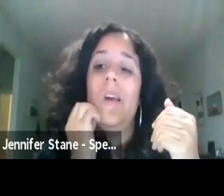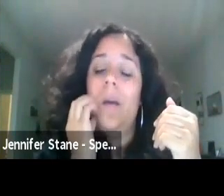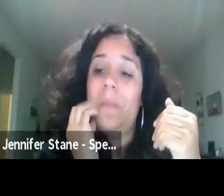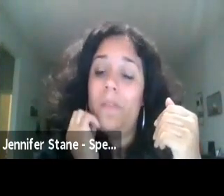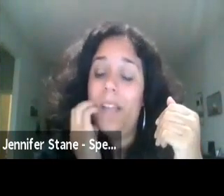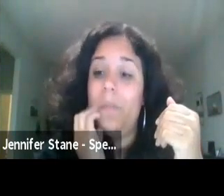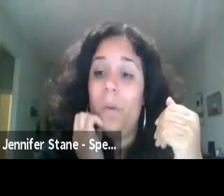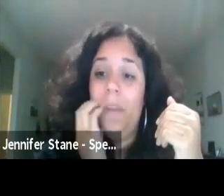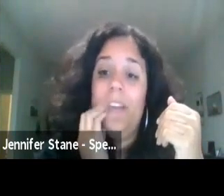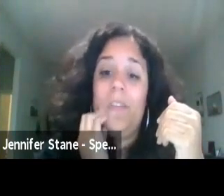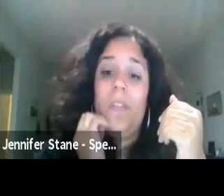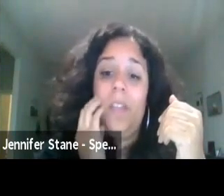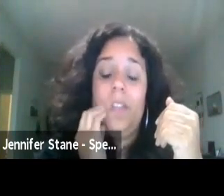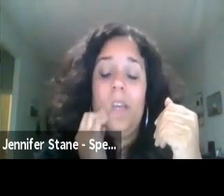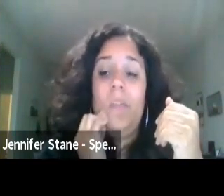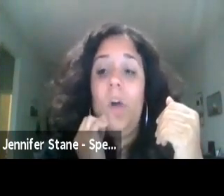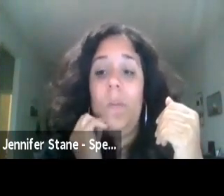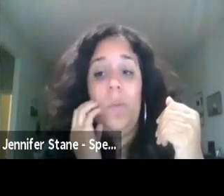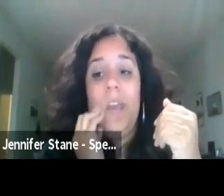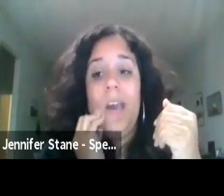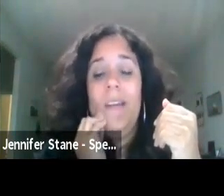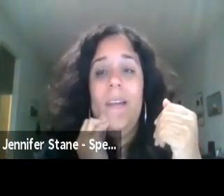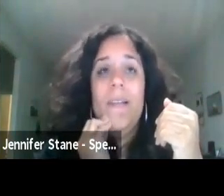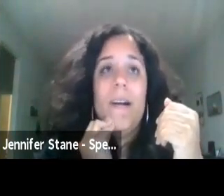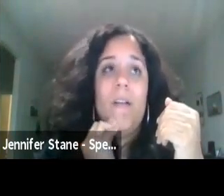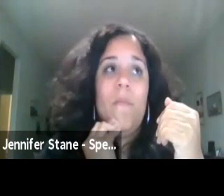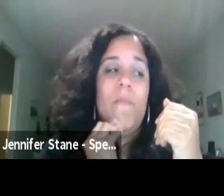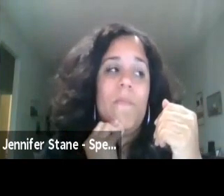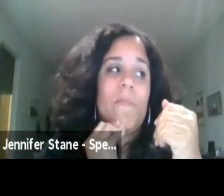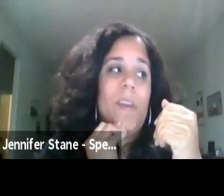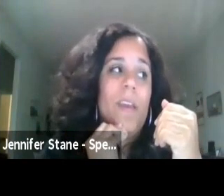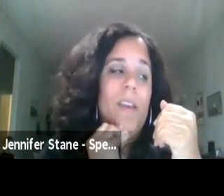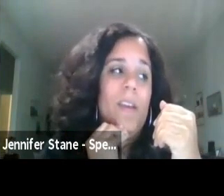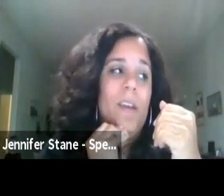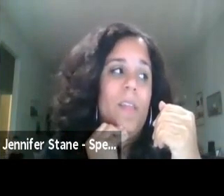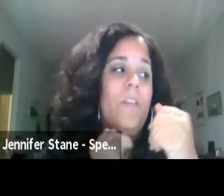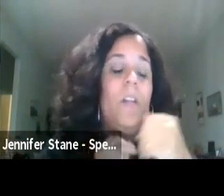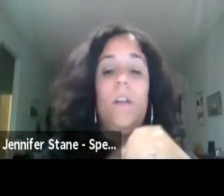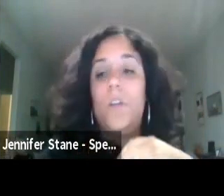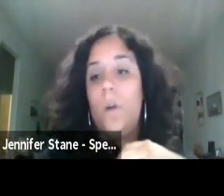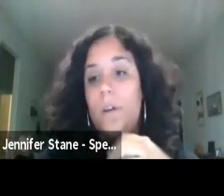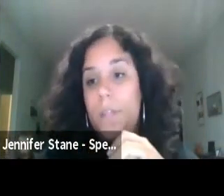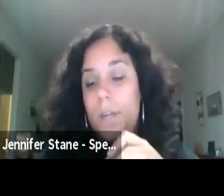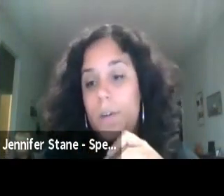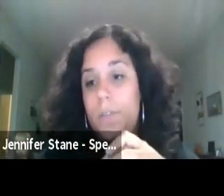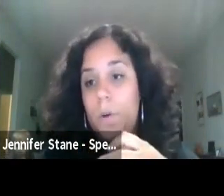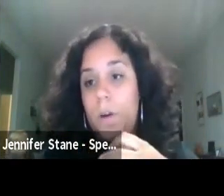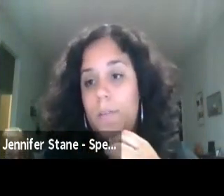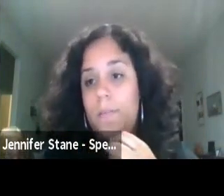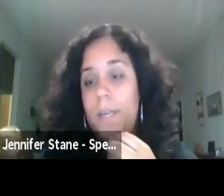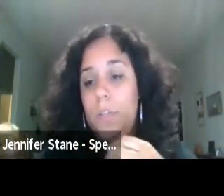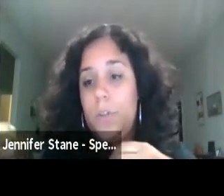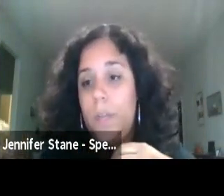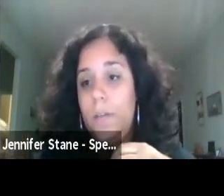Smiles. They provide some equipment and different things to help us with that. And they've done a lot of good work over the years